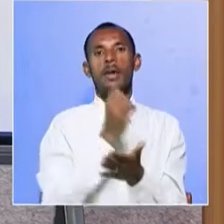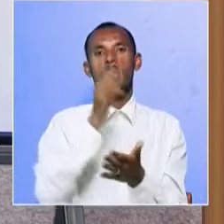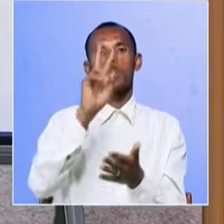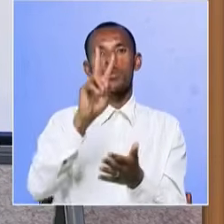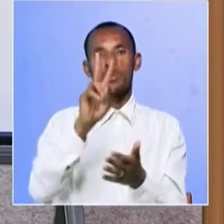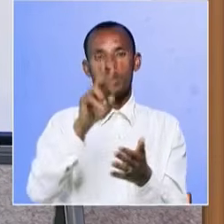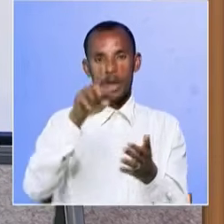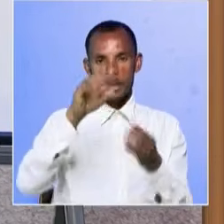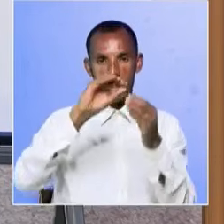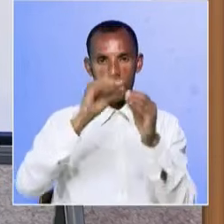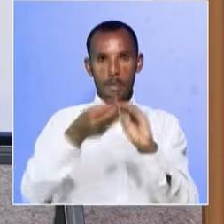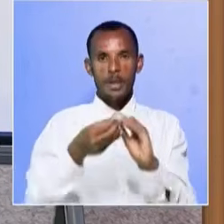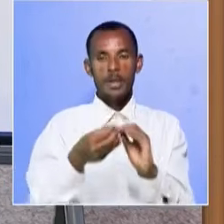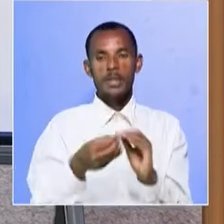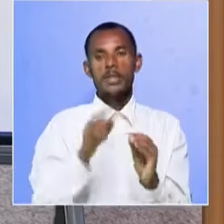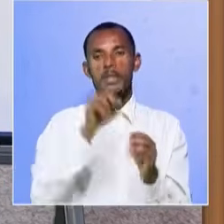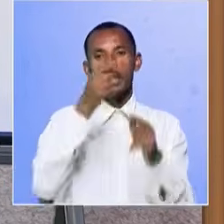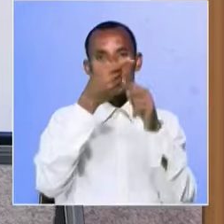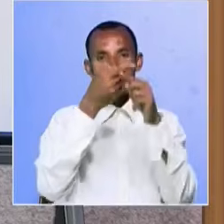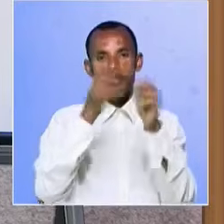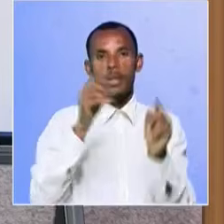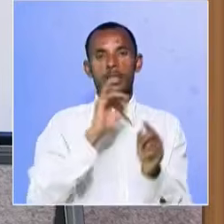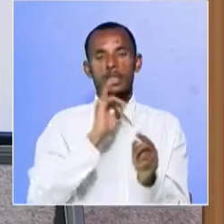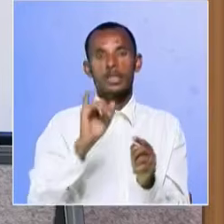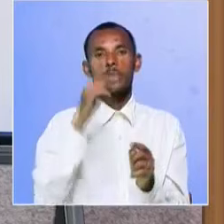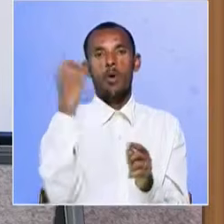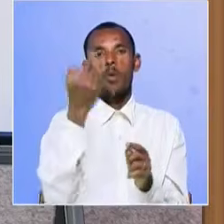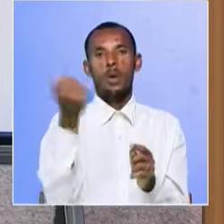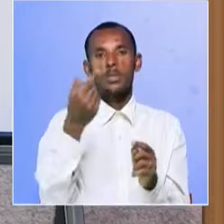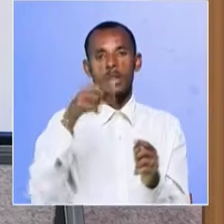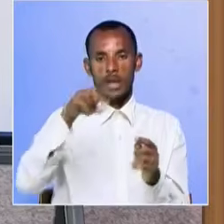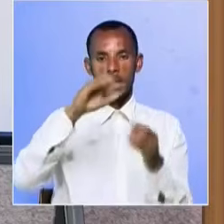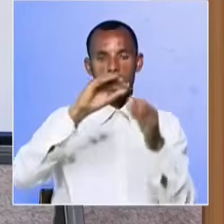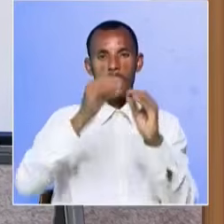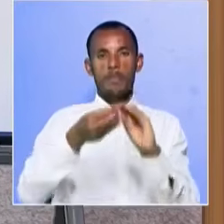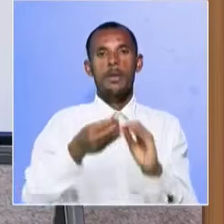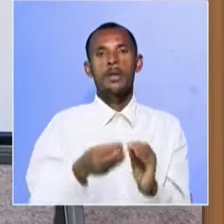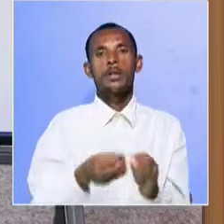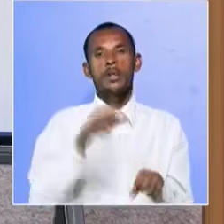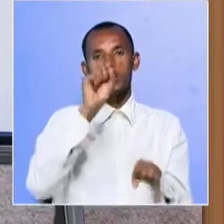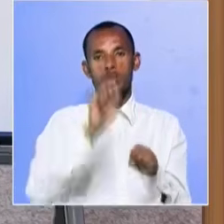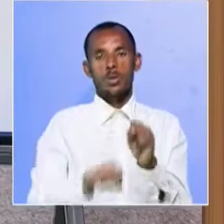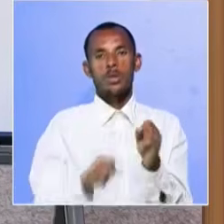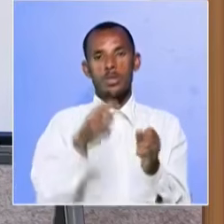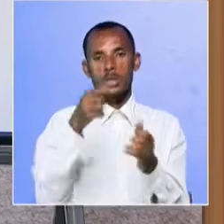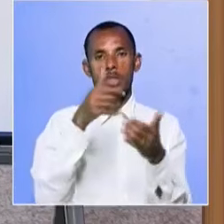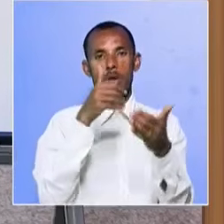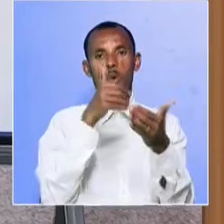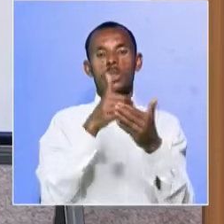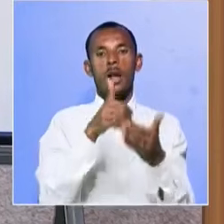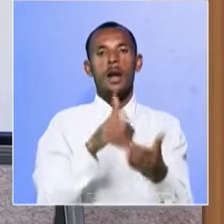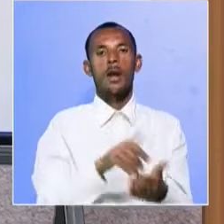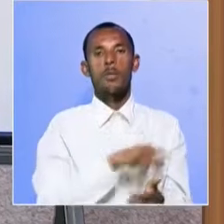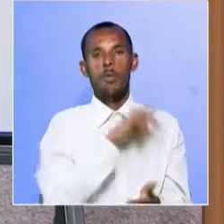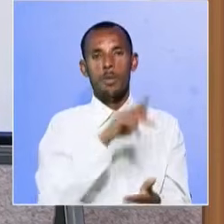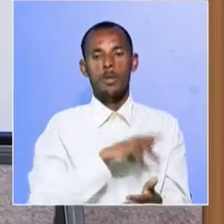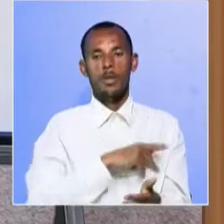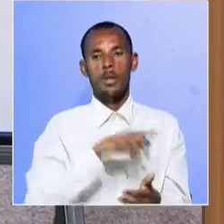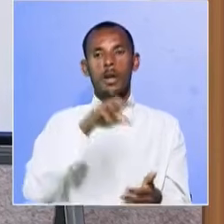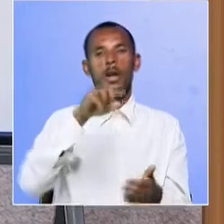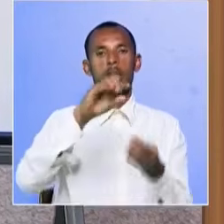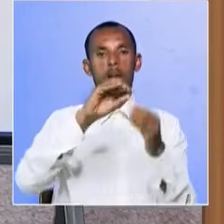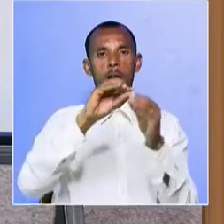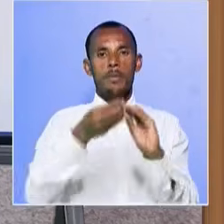rational numbers. Their difference is always a rational number, so there is a closure property in the rational